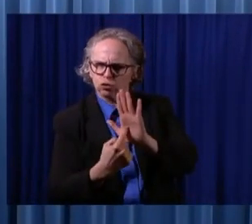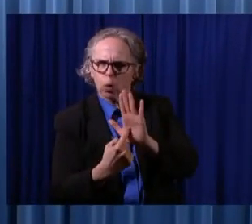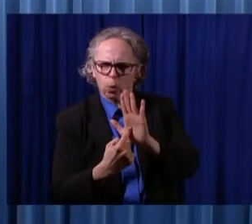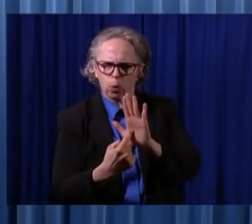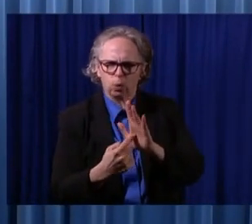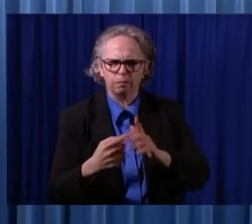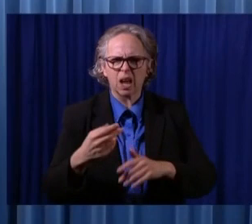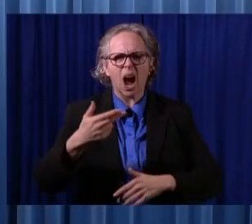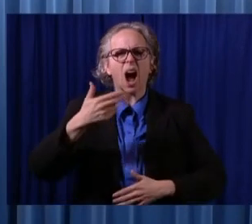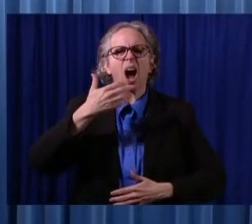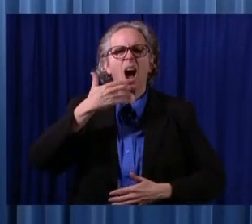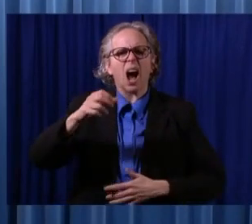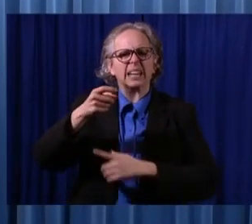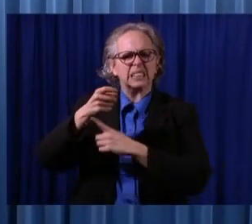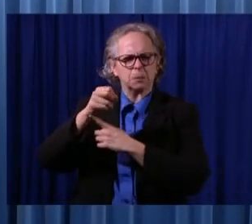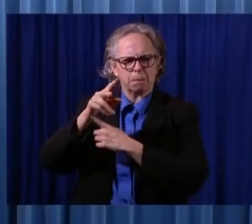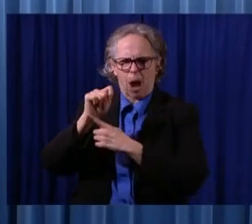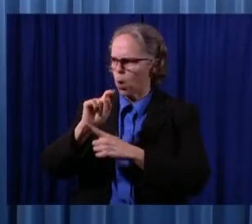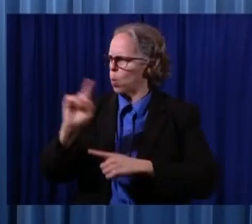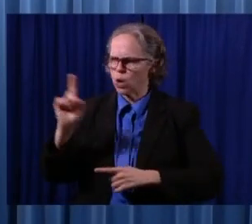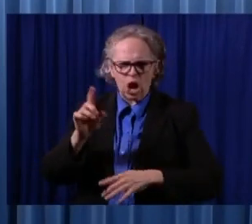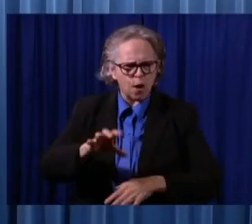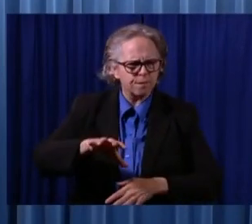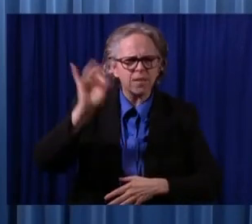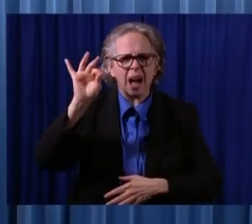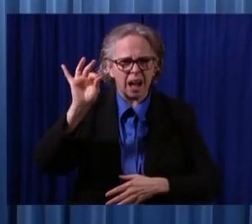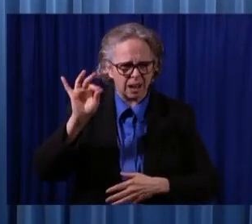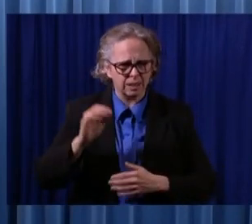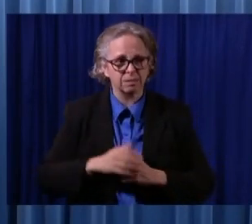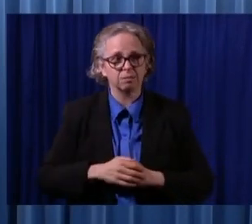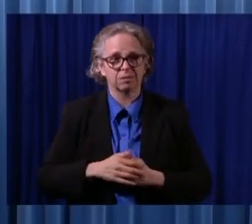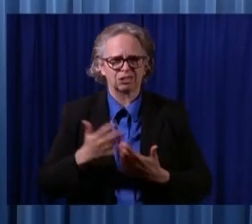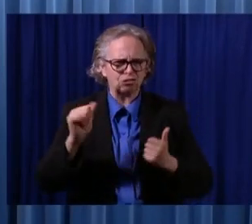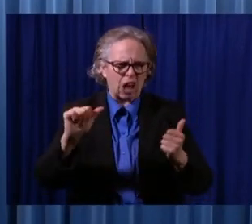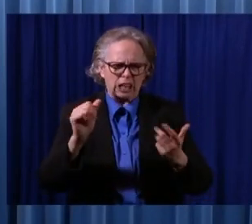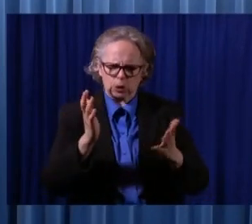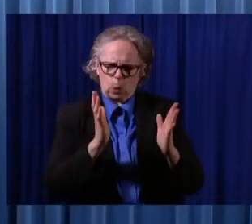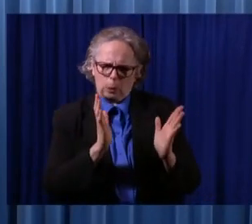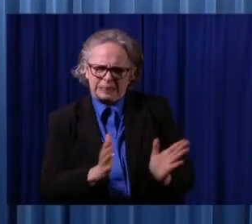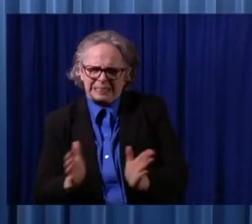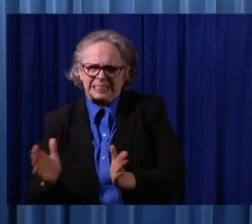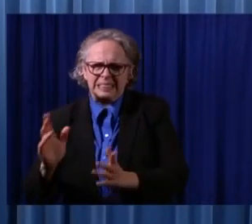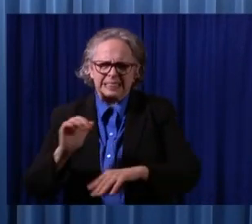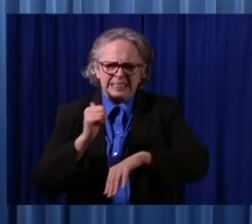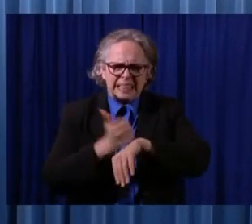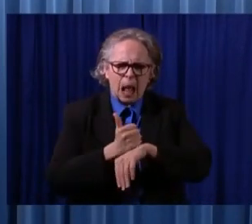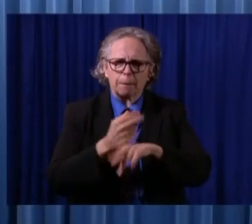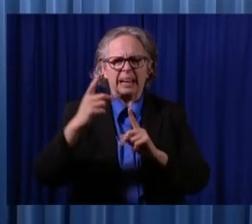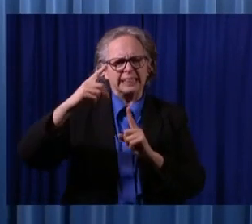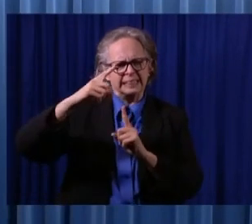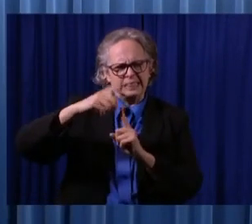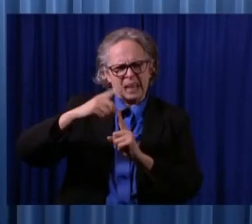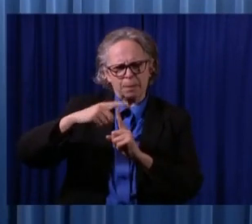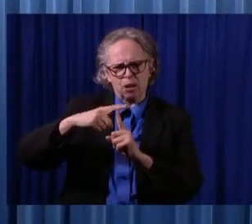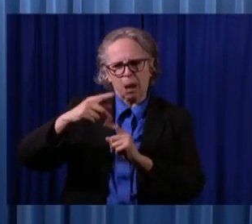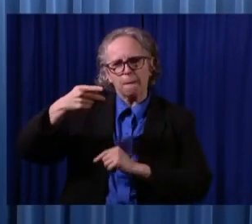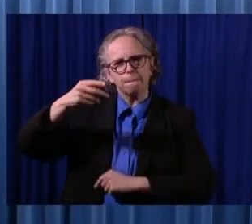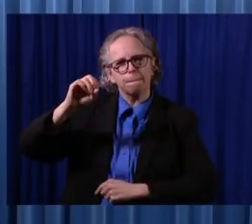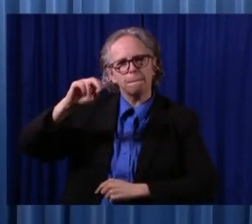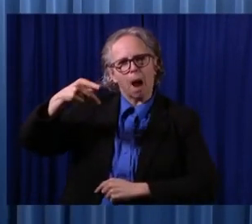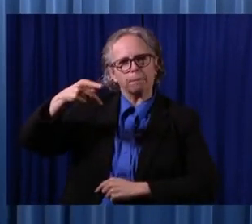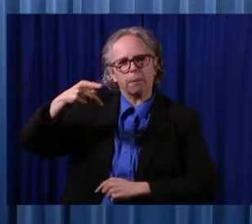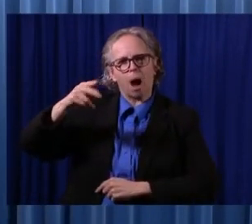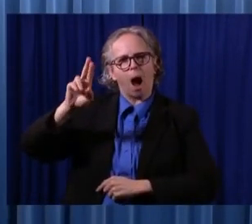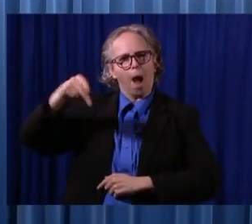uptick, number of cases, we're going to try to put a place there, kind of a pop-up testing for a day or half a